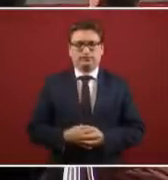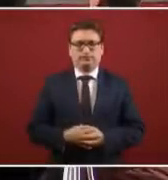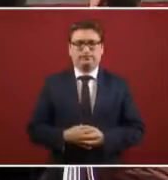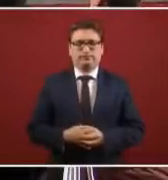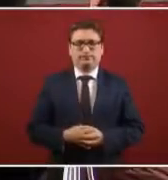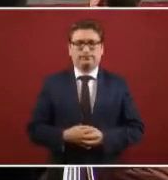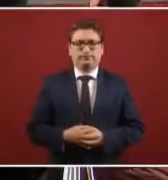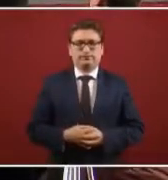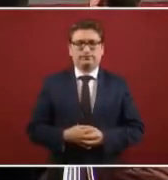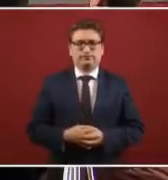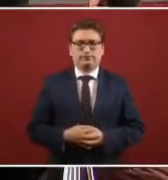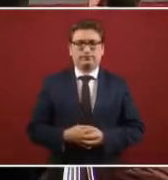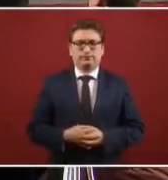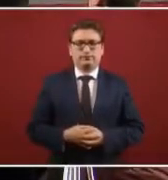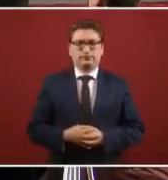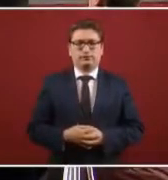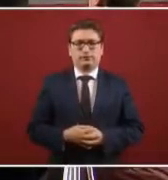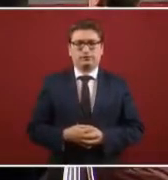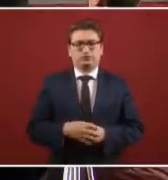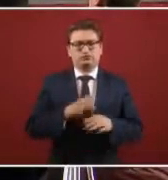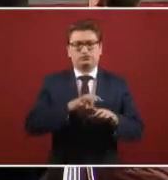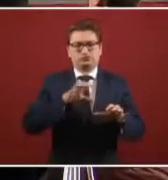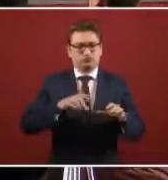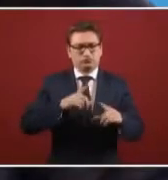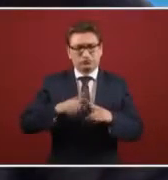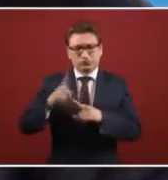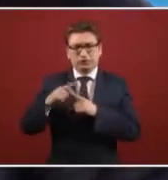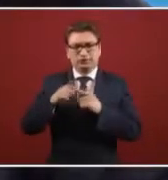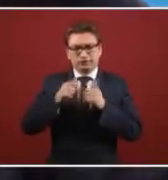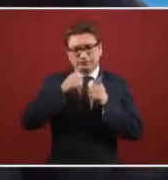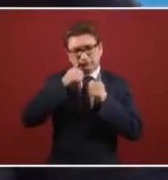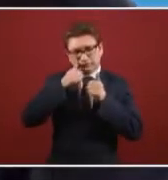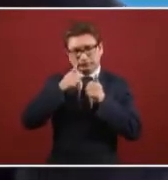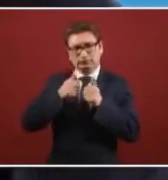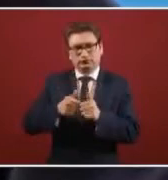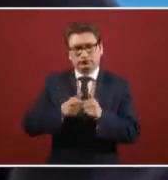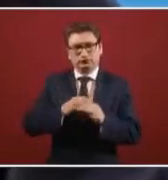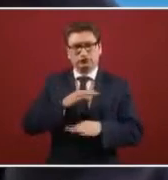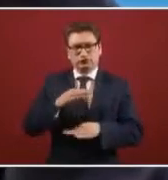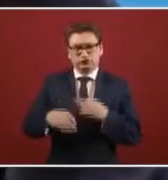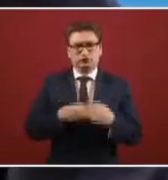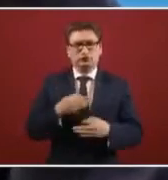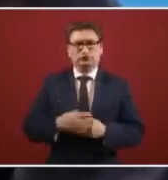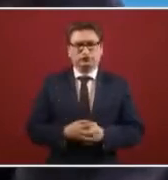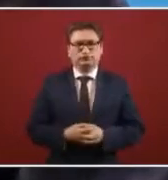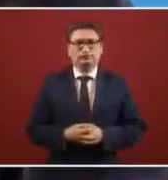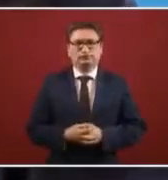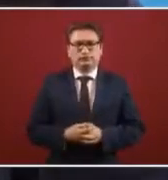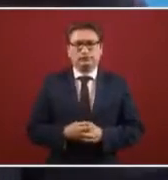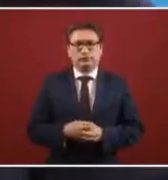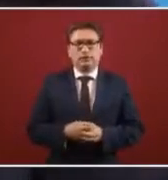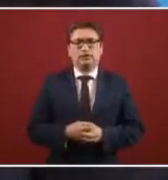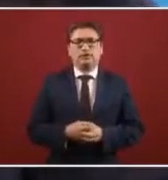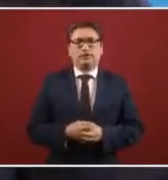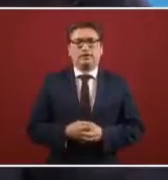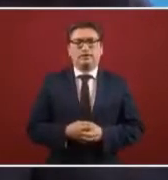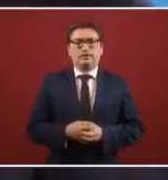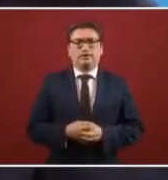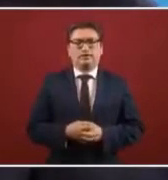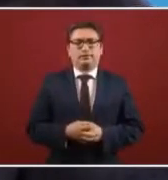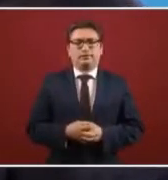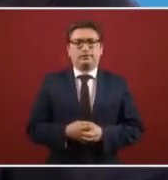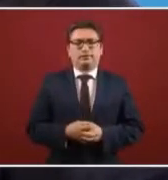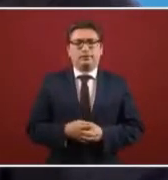especialmente representativo y se está atendiendo Yay todos for estos Mexico. índices I wish they están would do that todavía here. atendiéndose